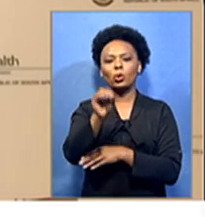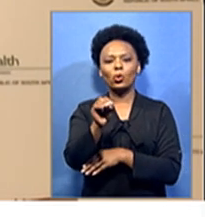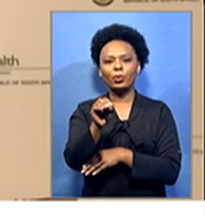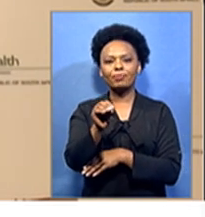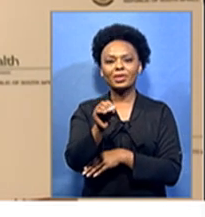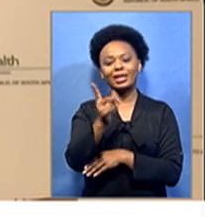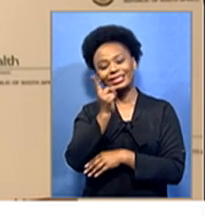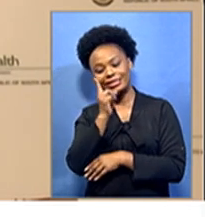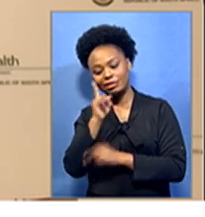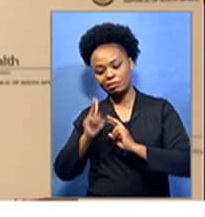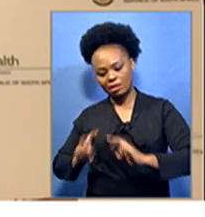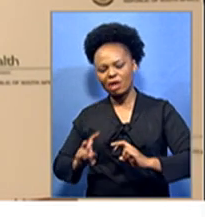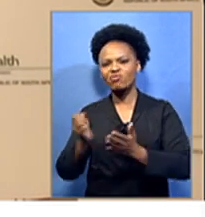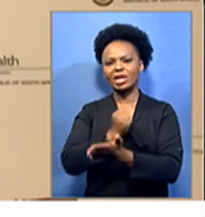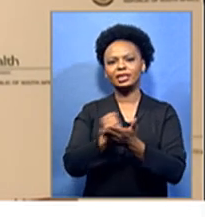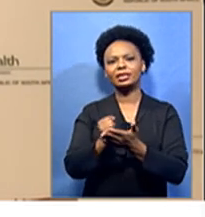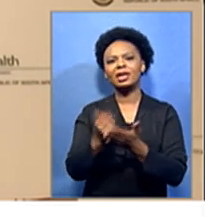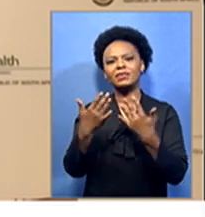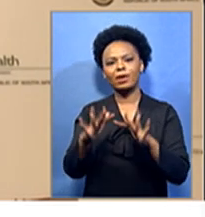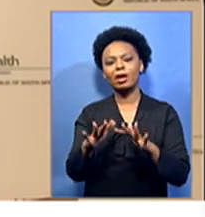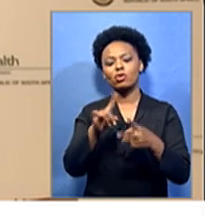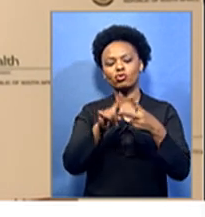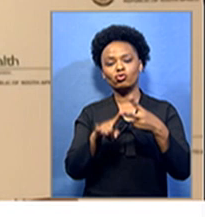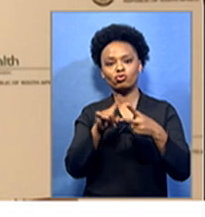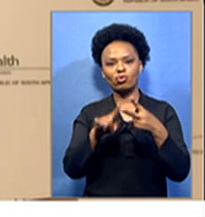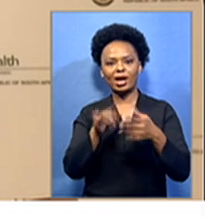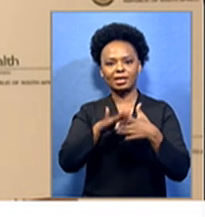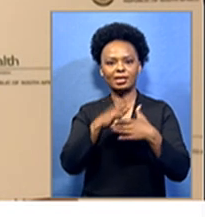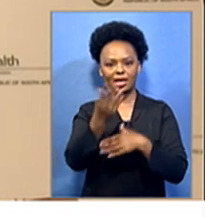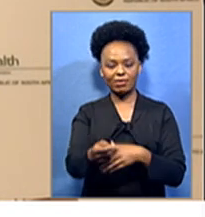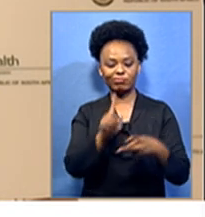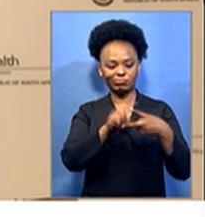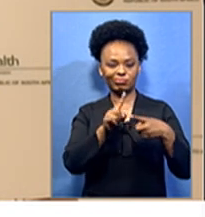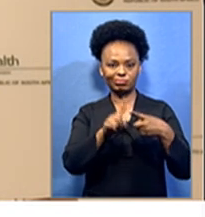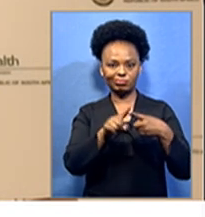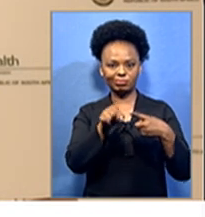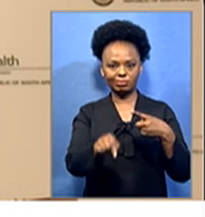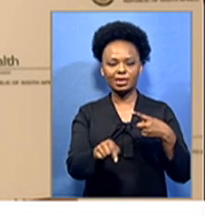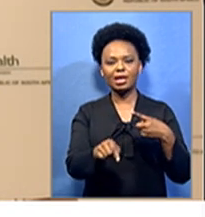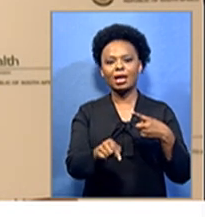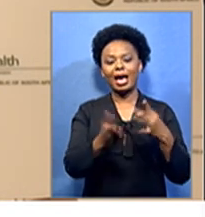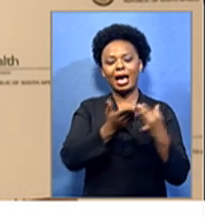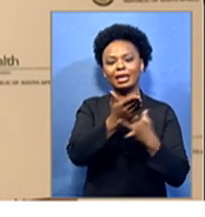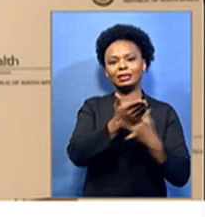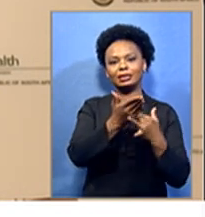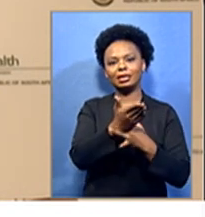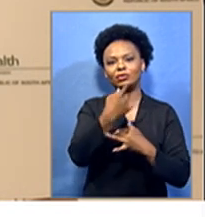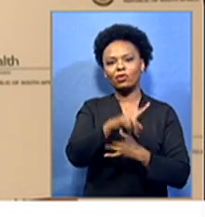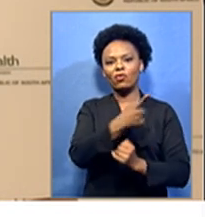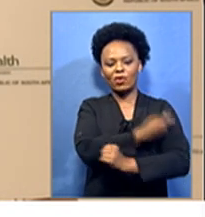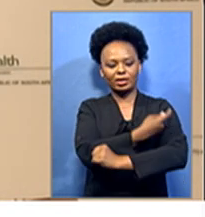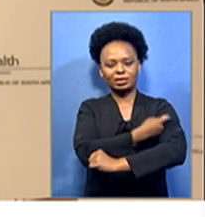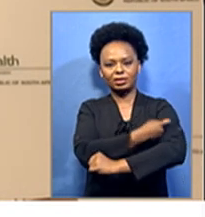was registered for two reasons. One was that that's the only way you can get access to vaccines which are